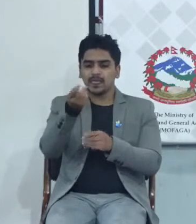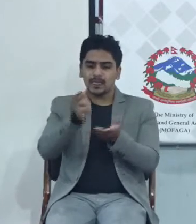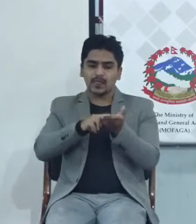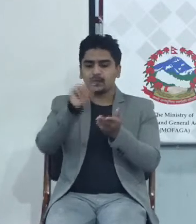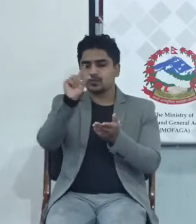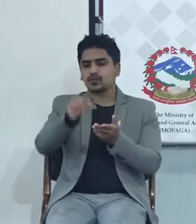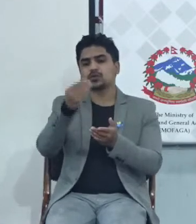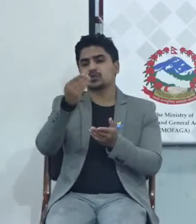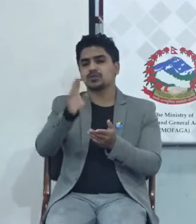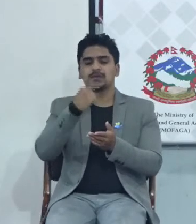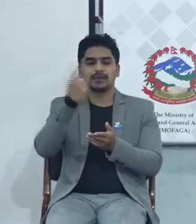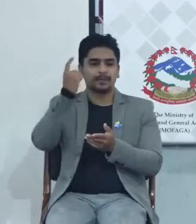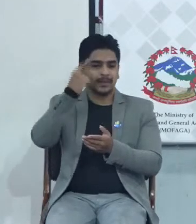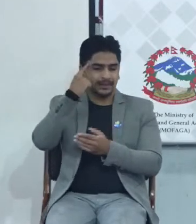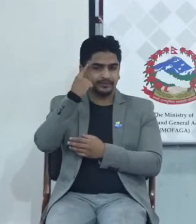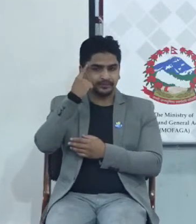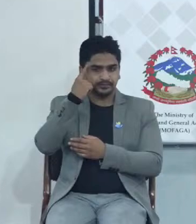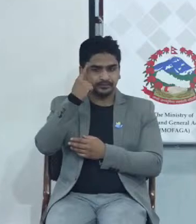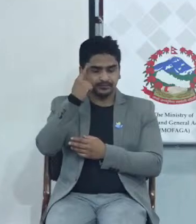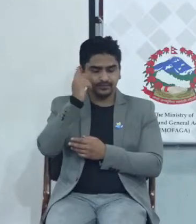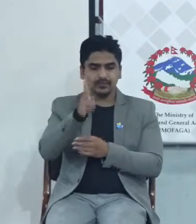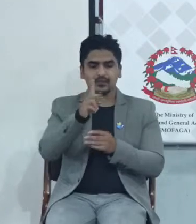you. Thank you.